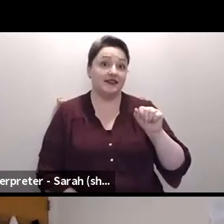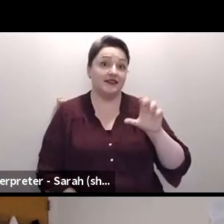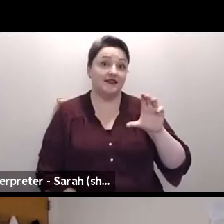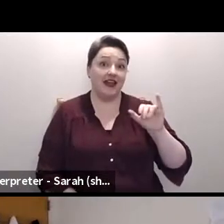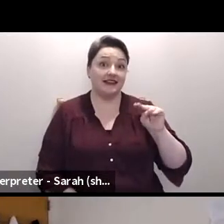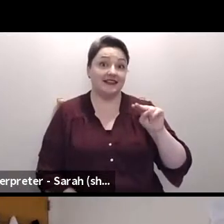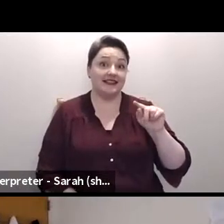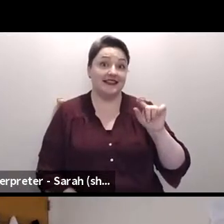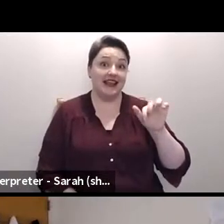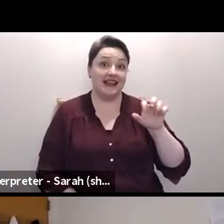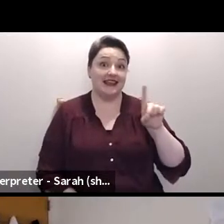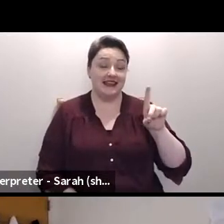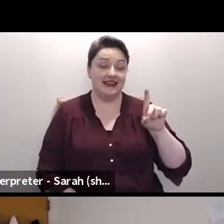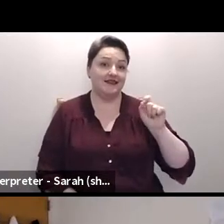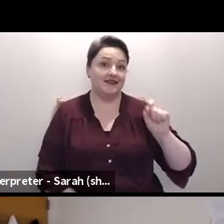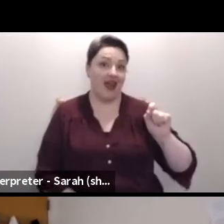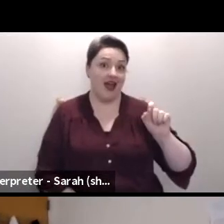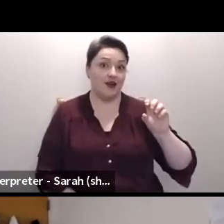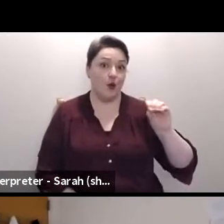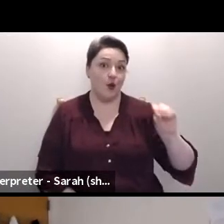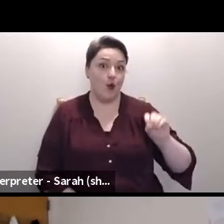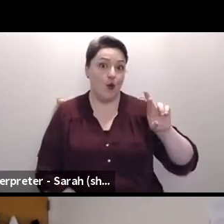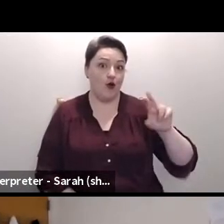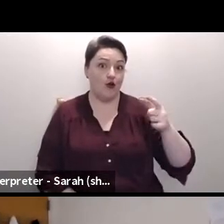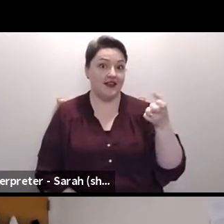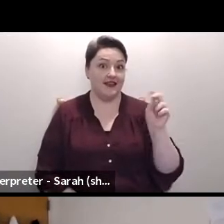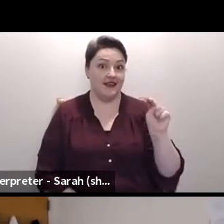getvaccinated.oregon.gov is in 10 languages.